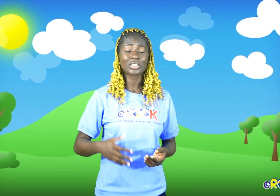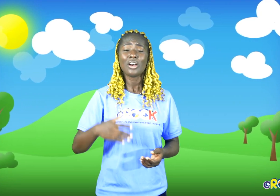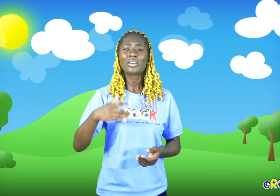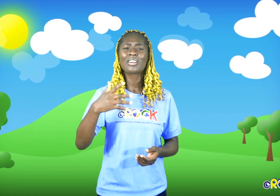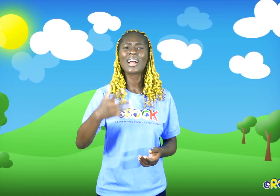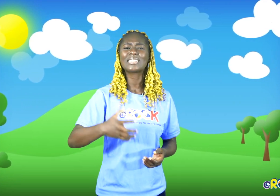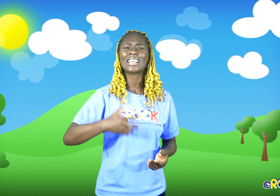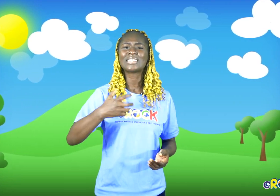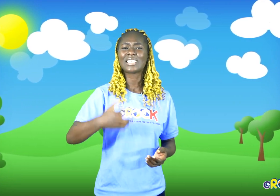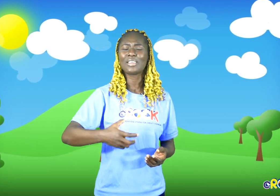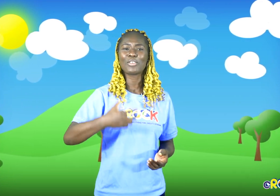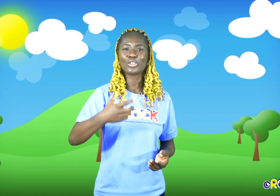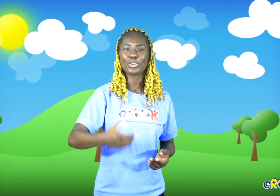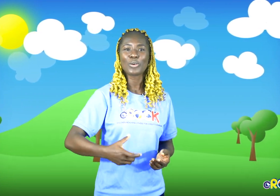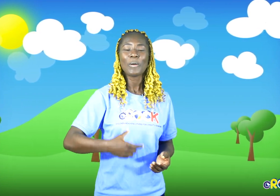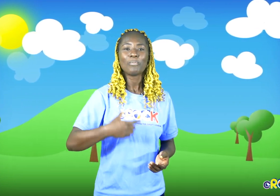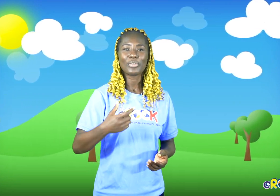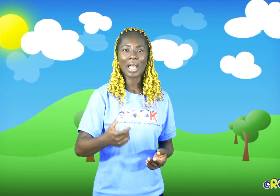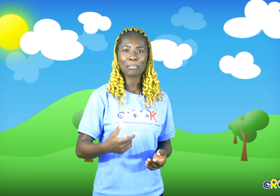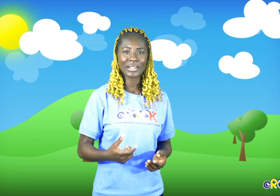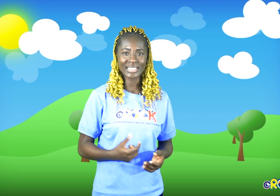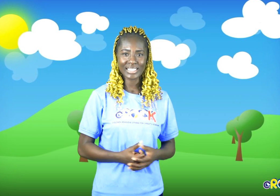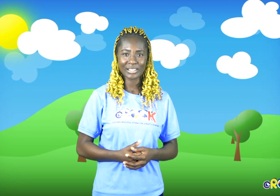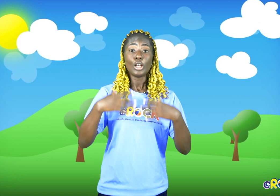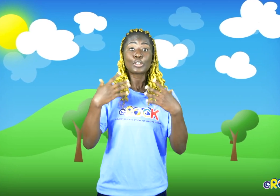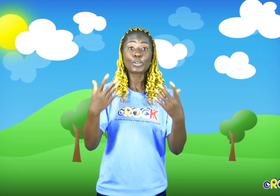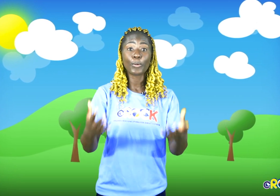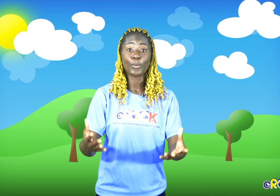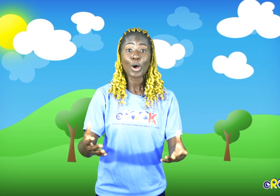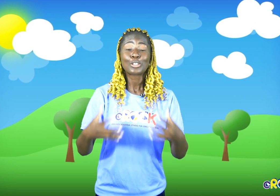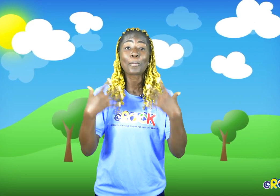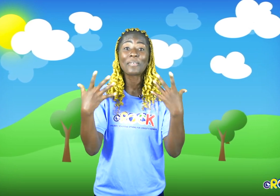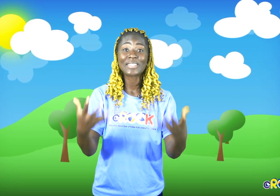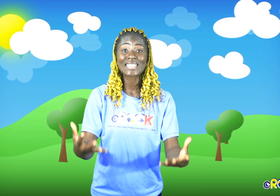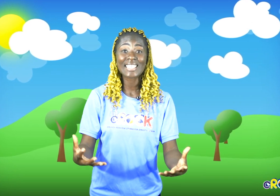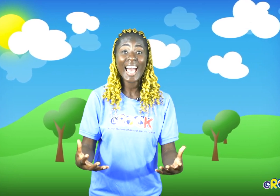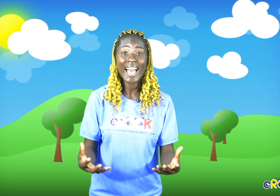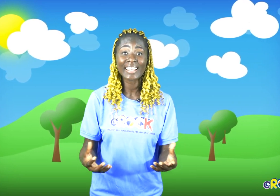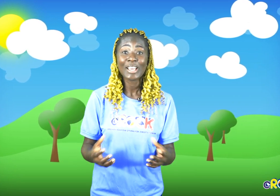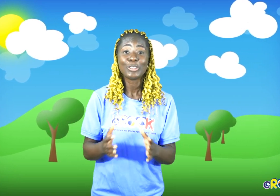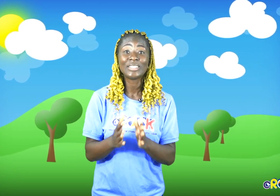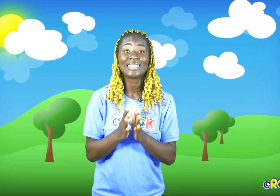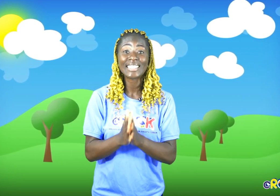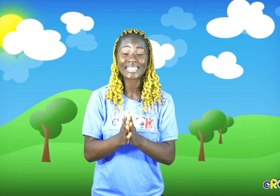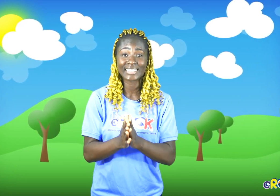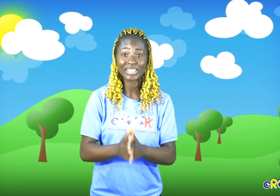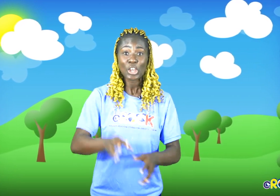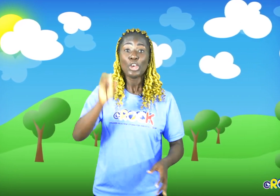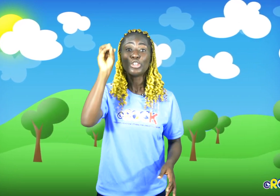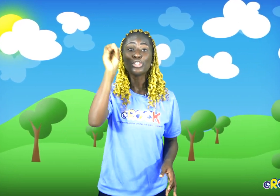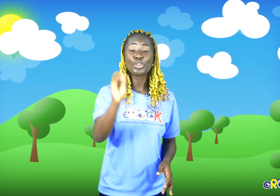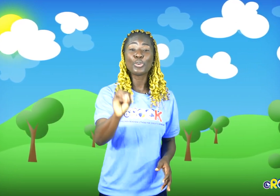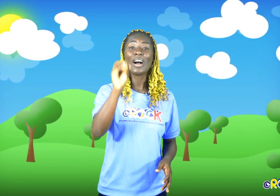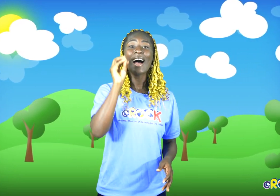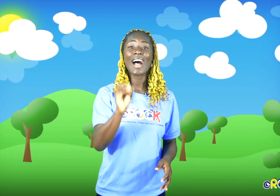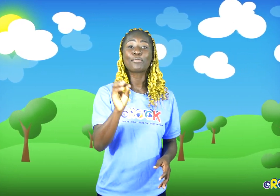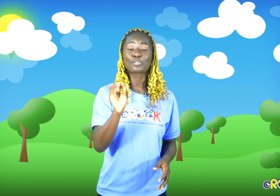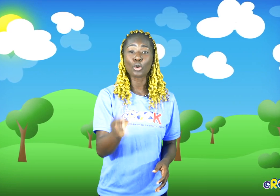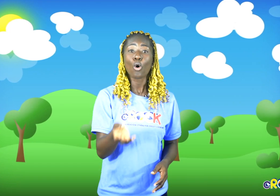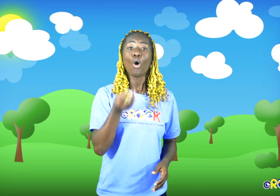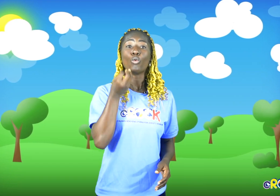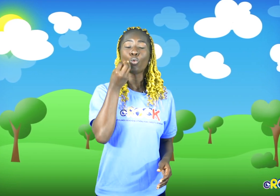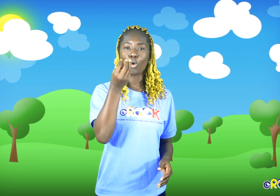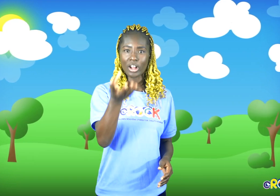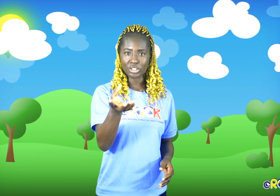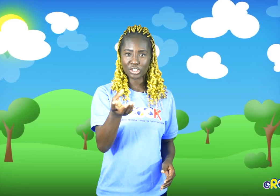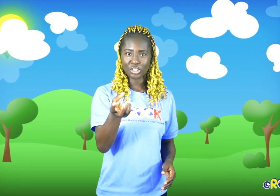things because Christ has given you the ability. So, to prophesy your destiny, you have